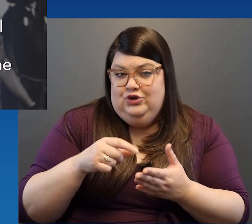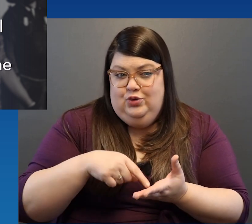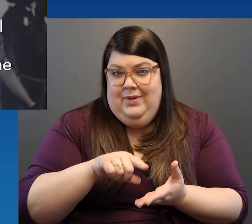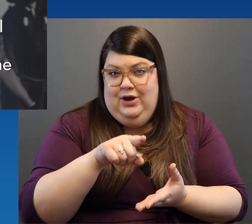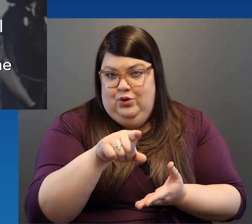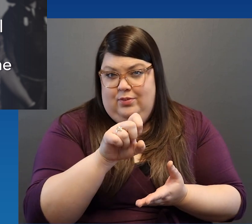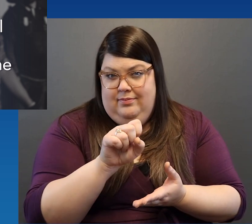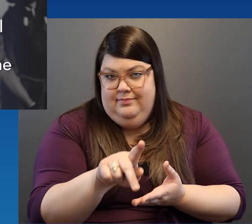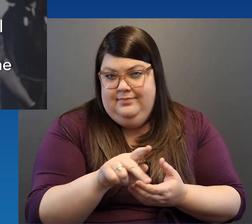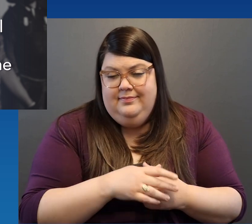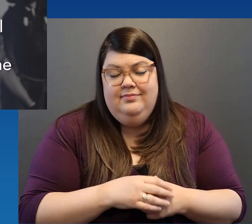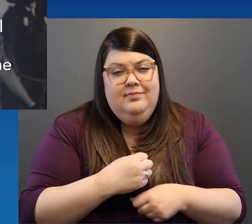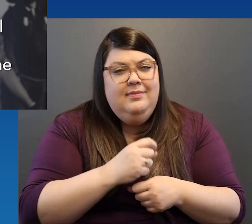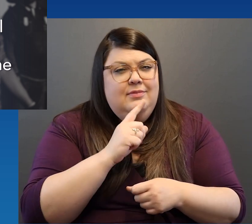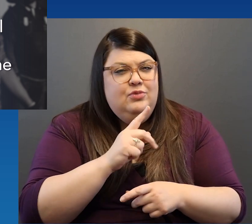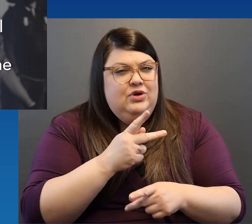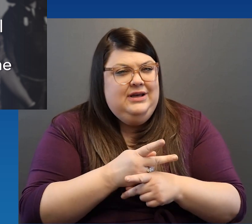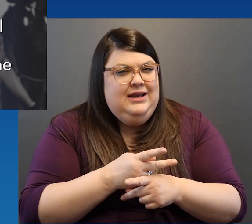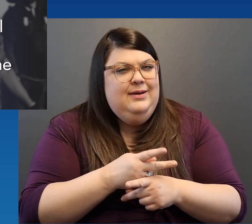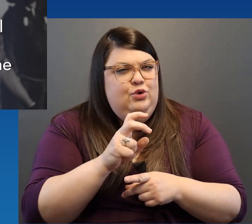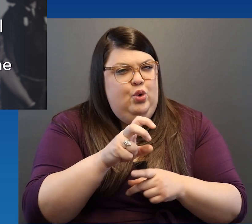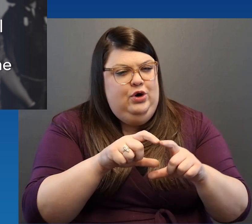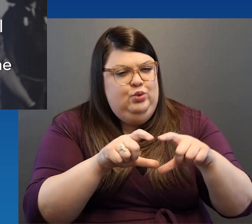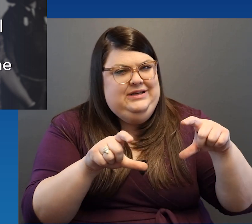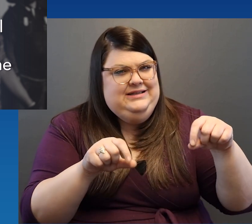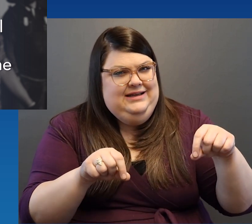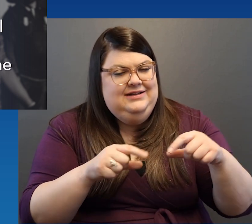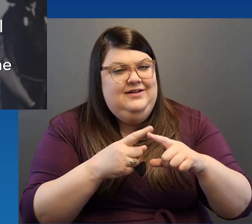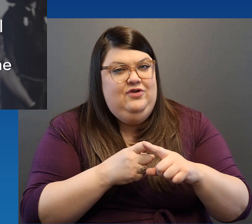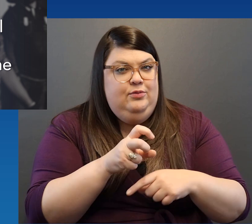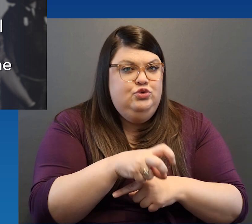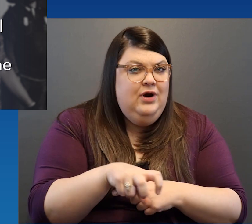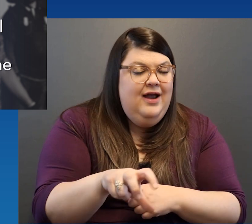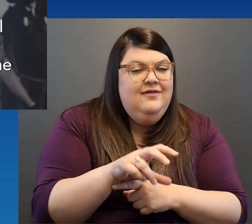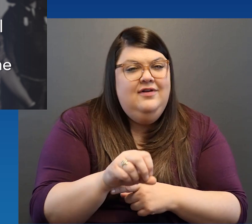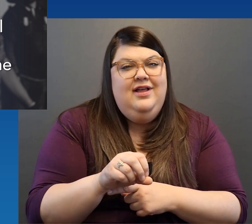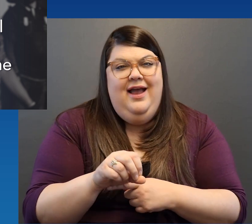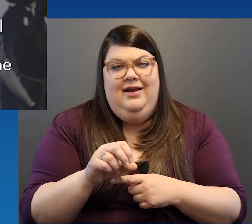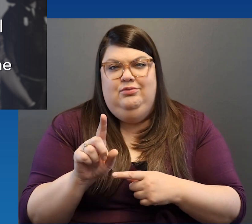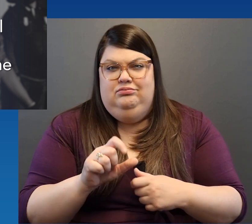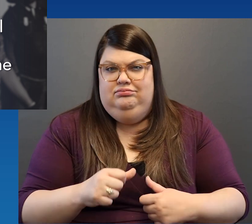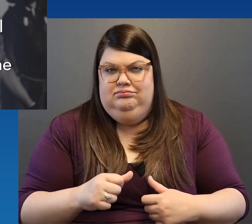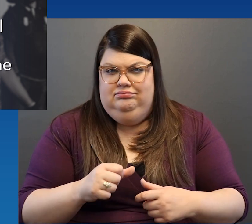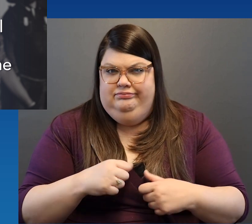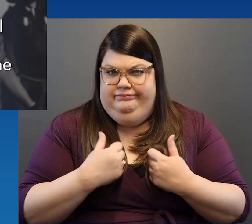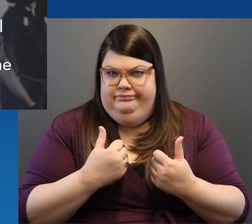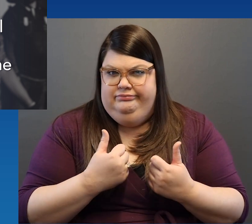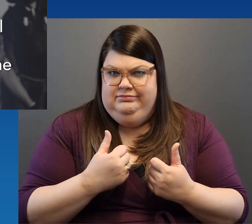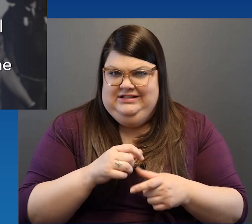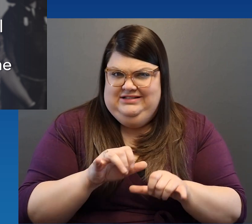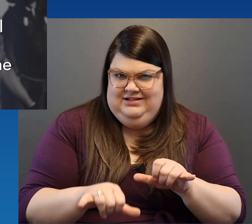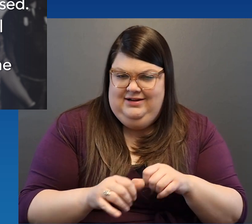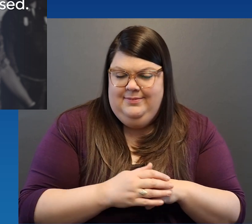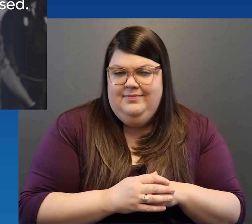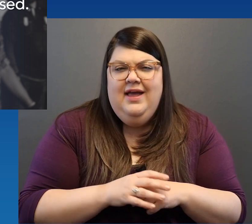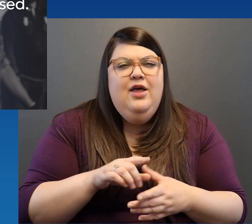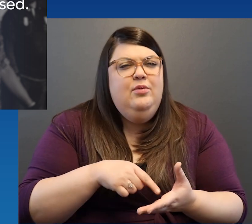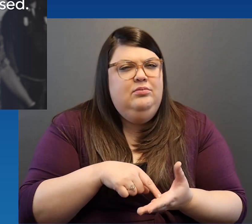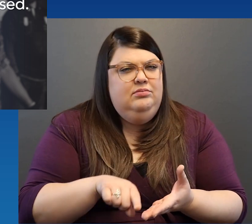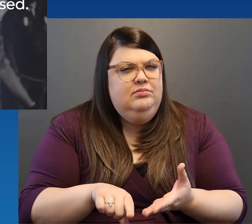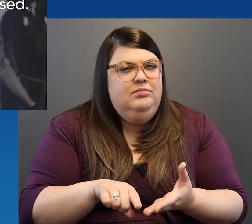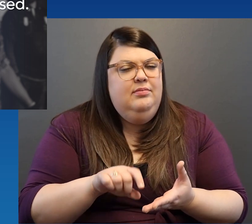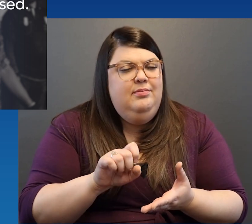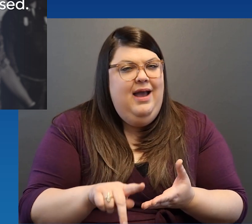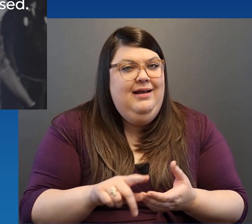keep receipts for your travel and lodging expenses. Your employer will reimburse you for these items at the halfway mark of your contract.